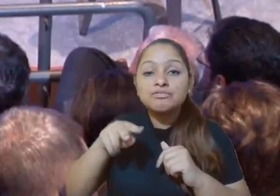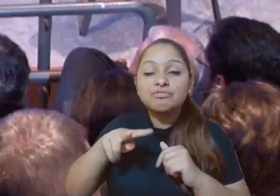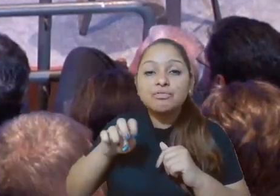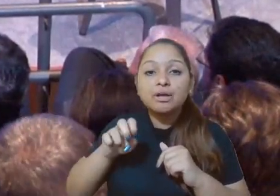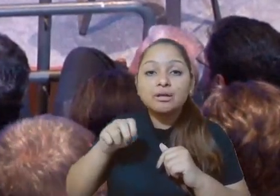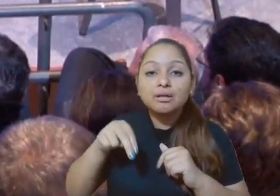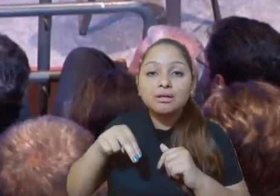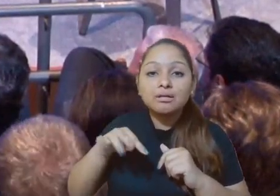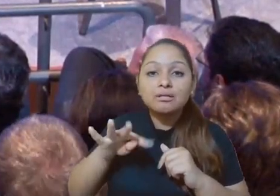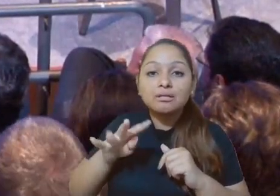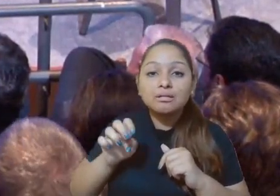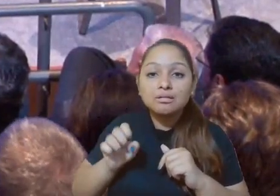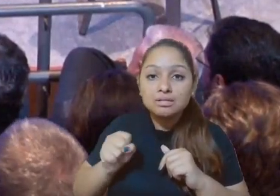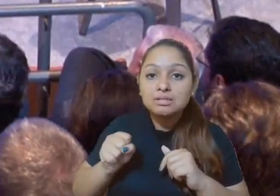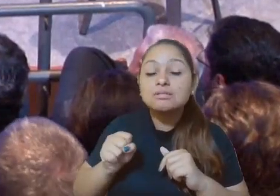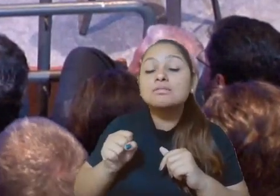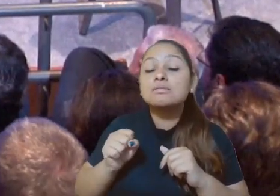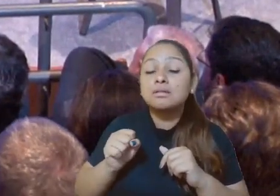of